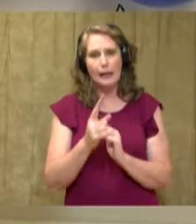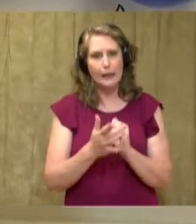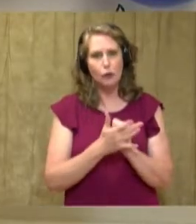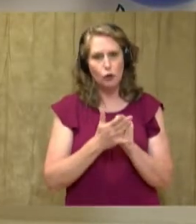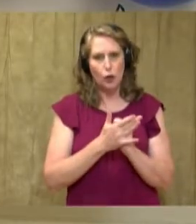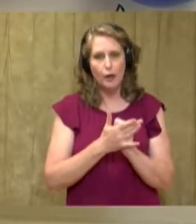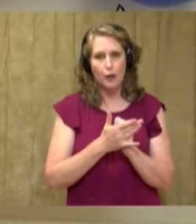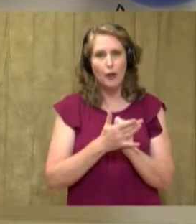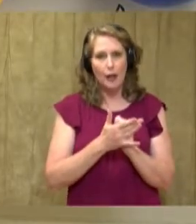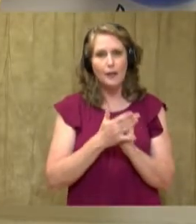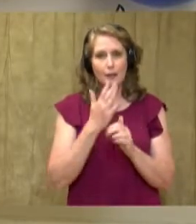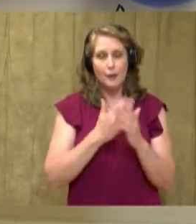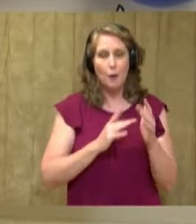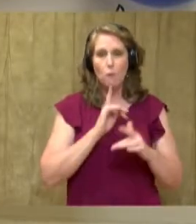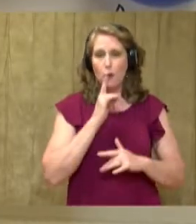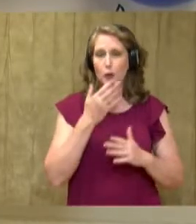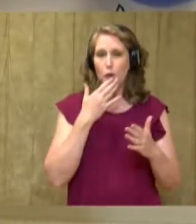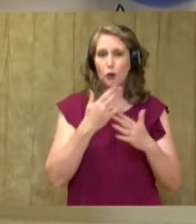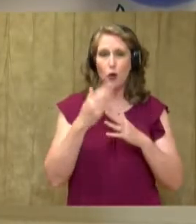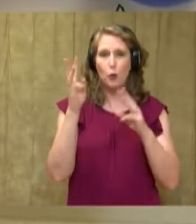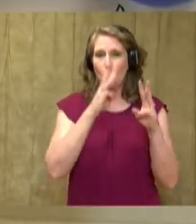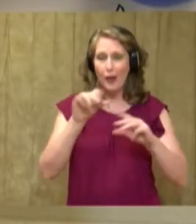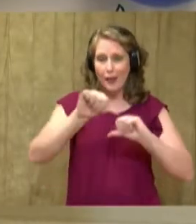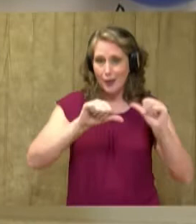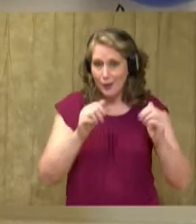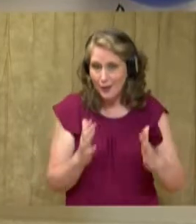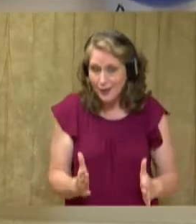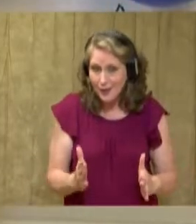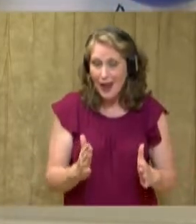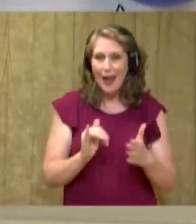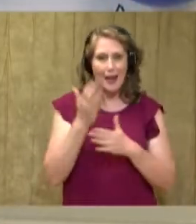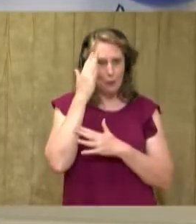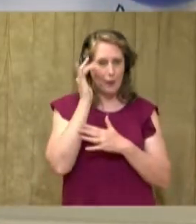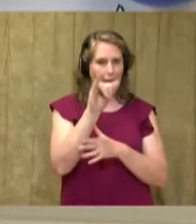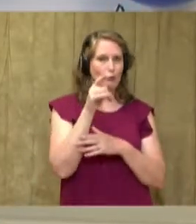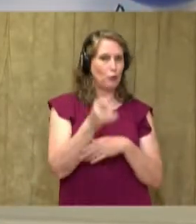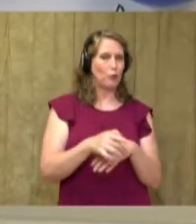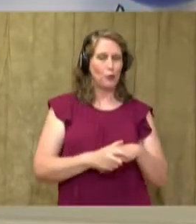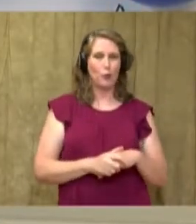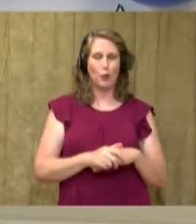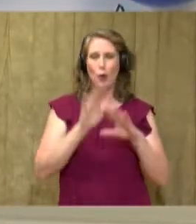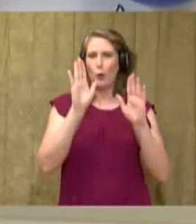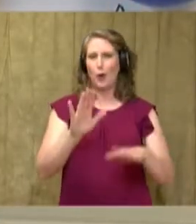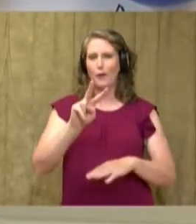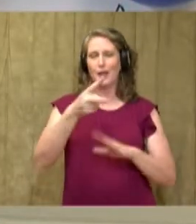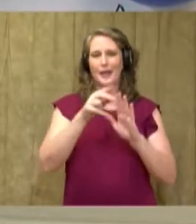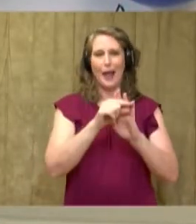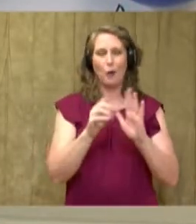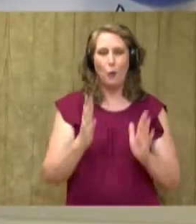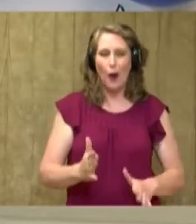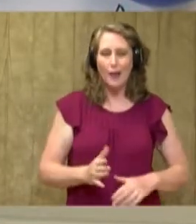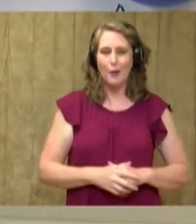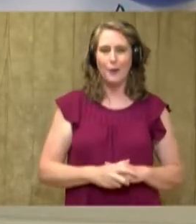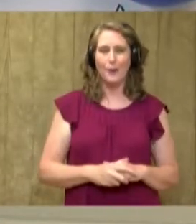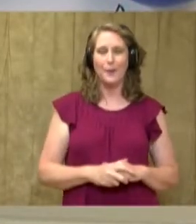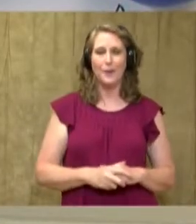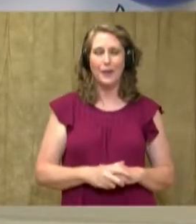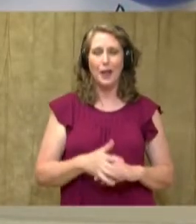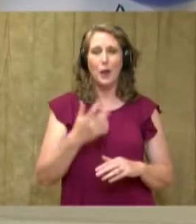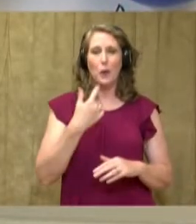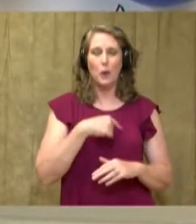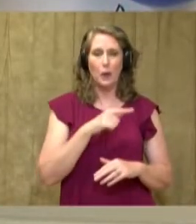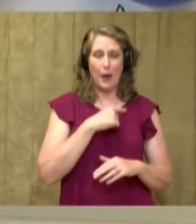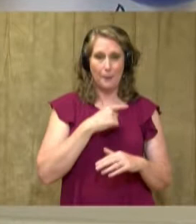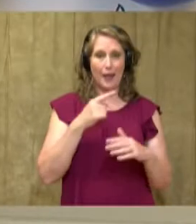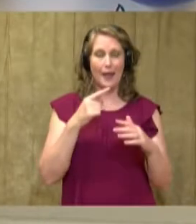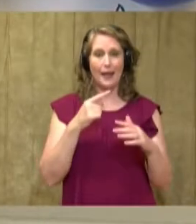from some really good meteorologists out there, and I know that's you, a wonderful second grader. All right, so we are going to